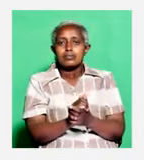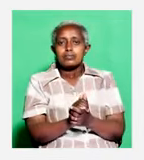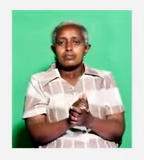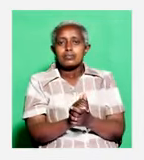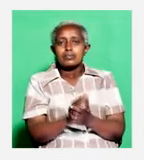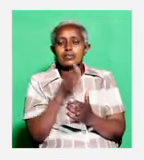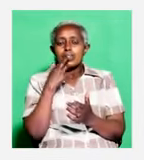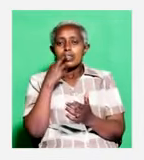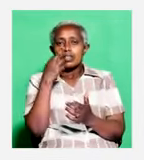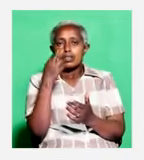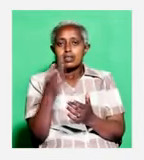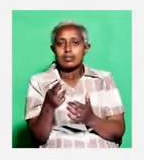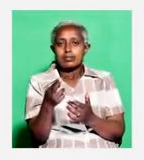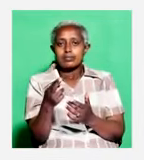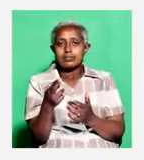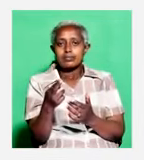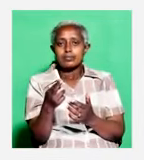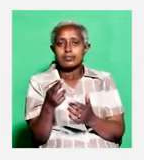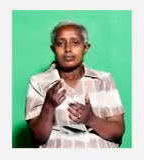are